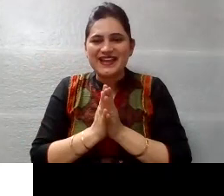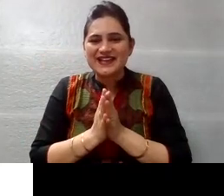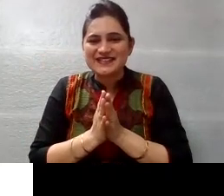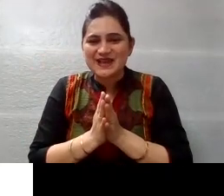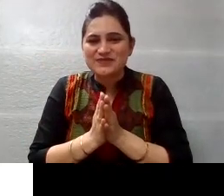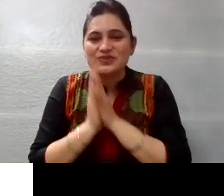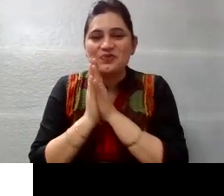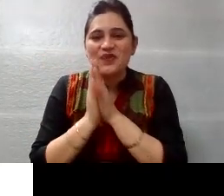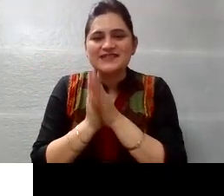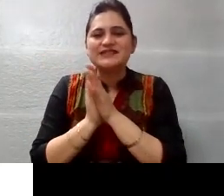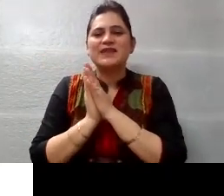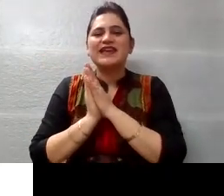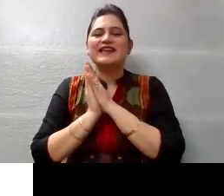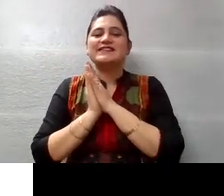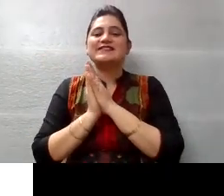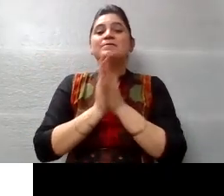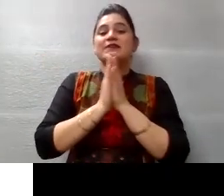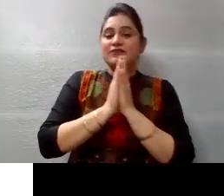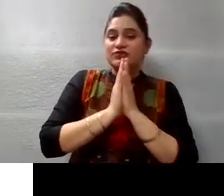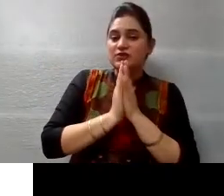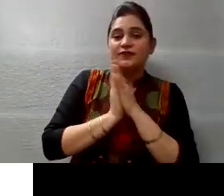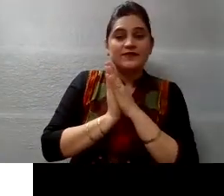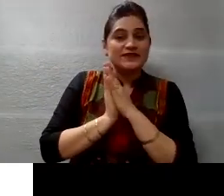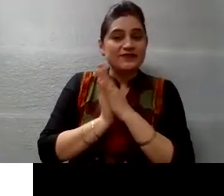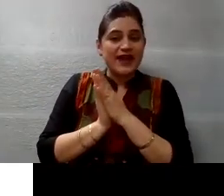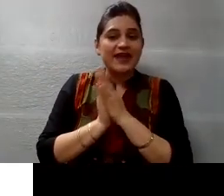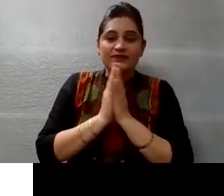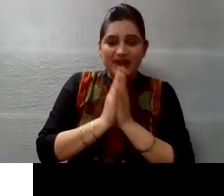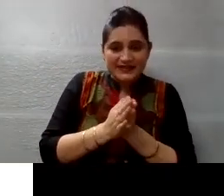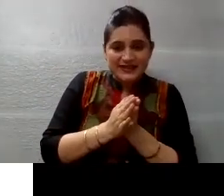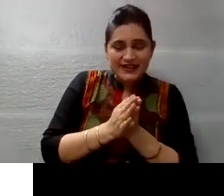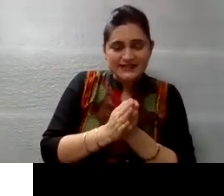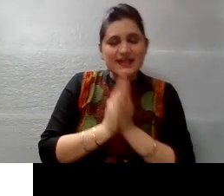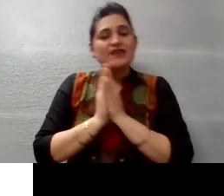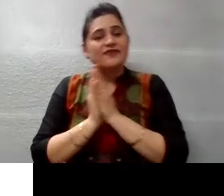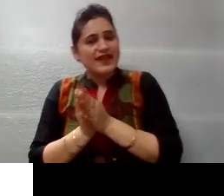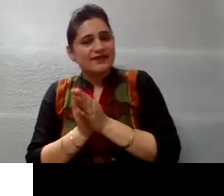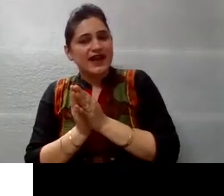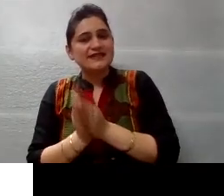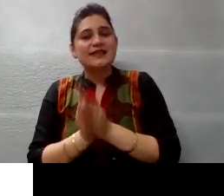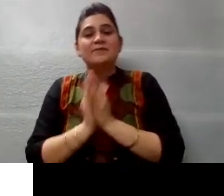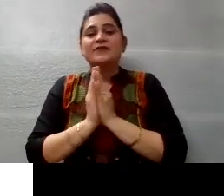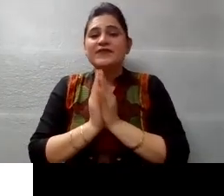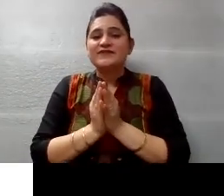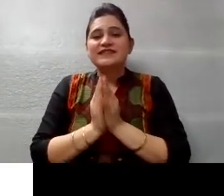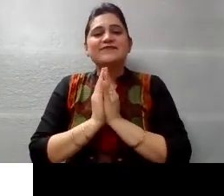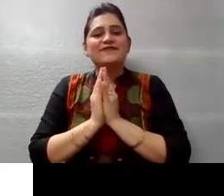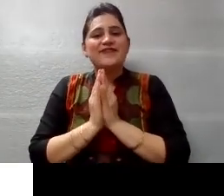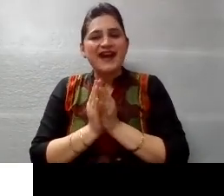the pi has come to one's place. So 55, five tens, five ones,